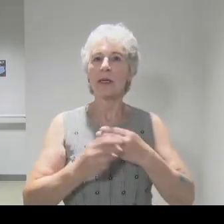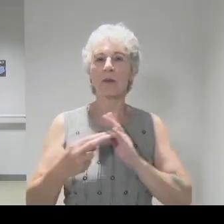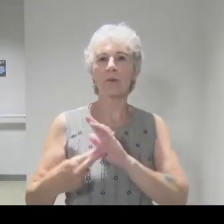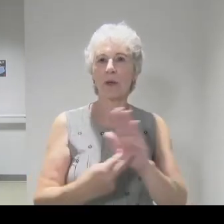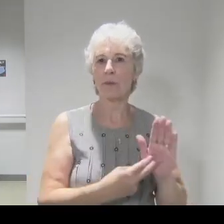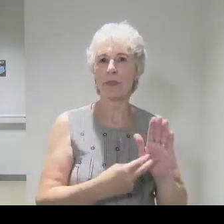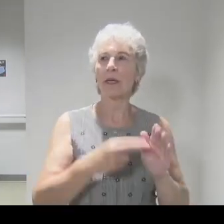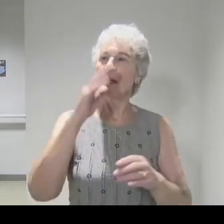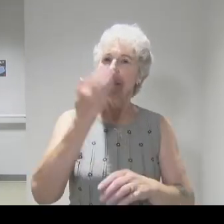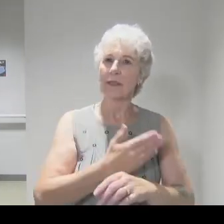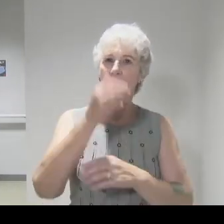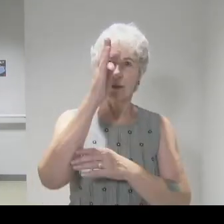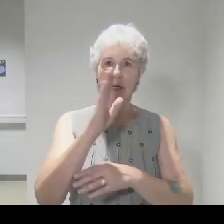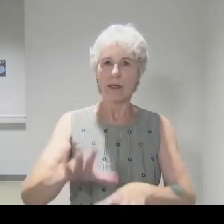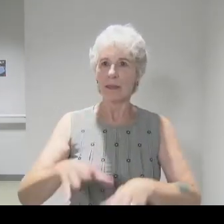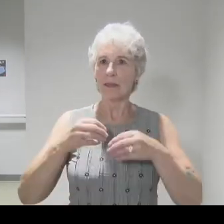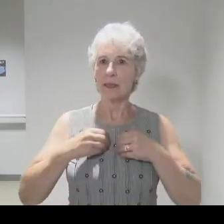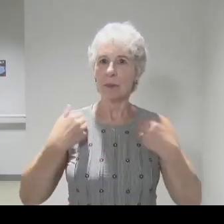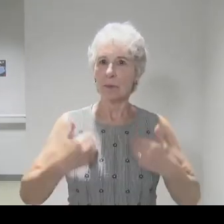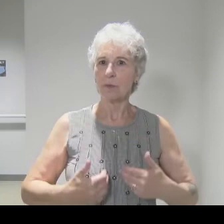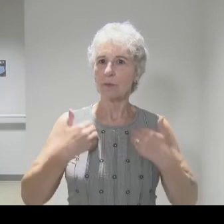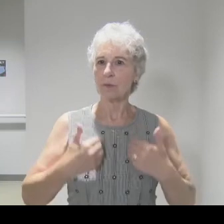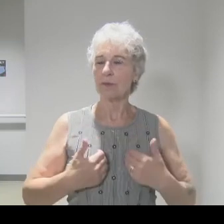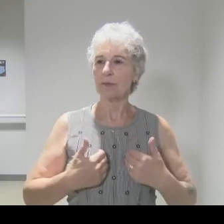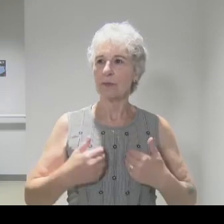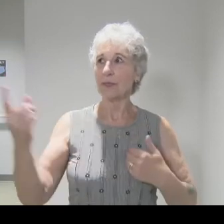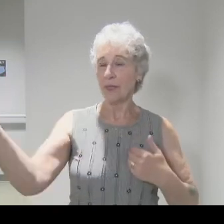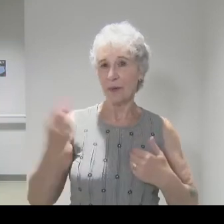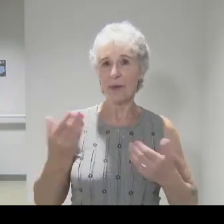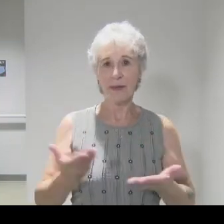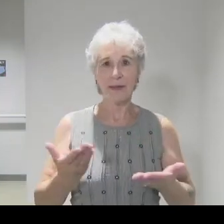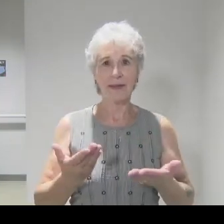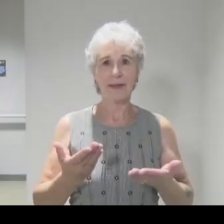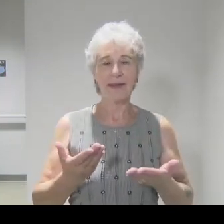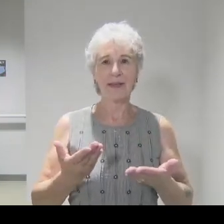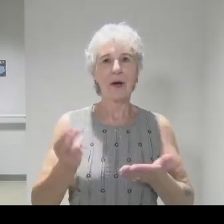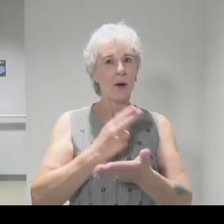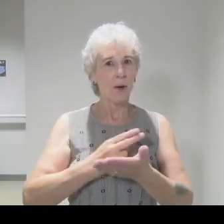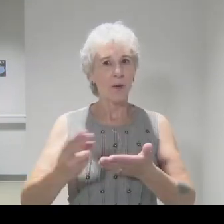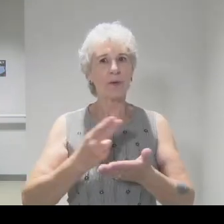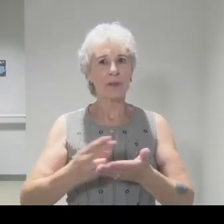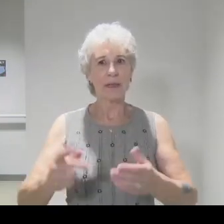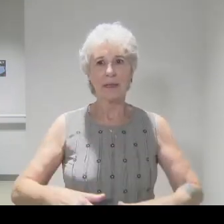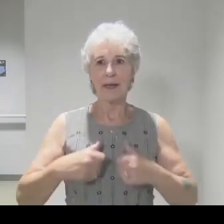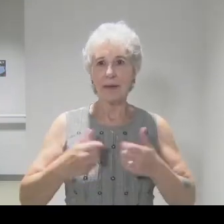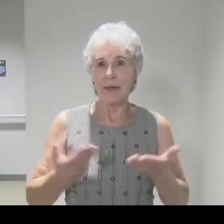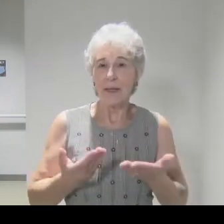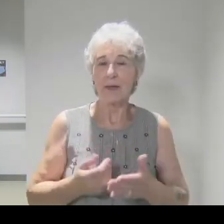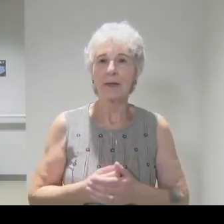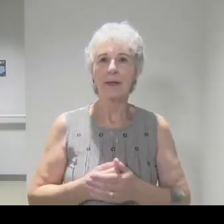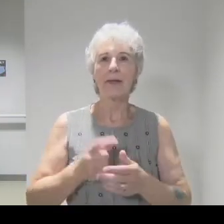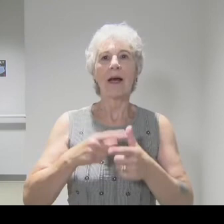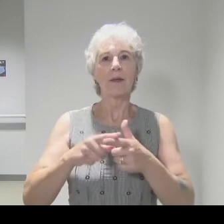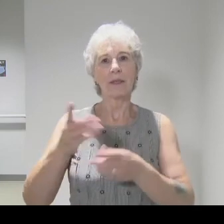that the Son of God took on human flesh to come here, to live holily so we could see it, and then to take our place